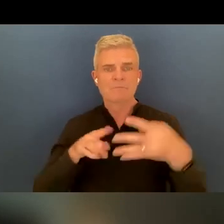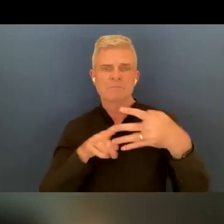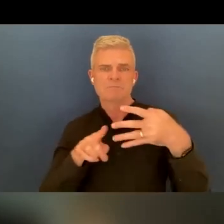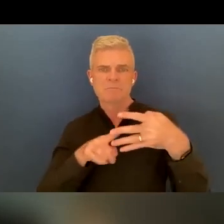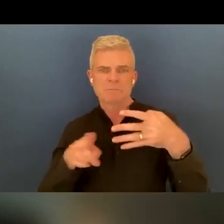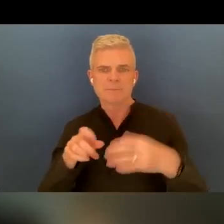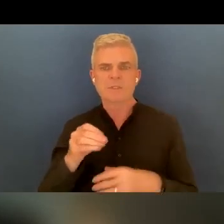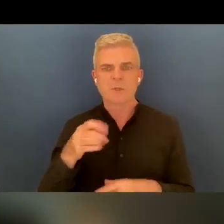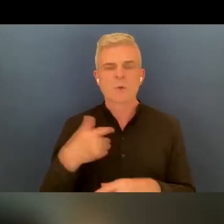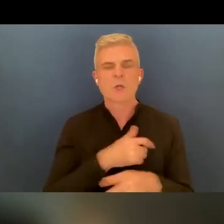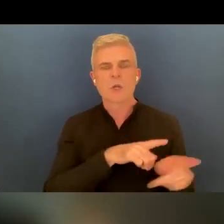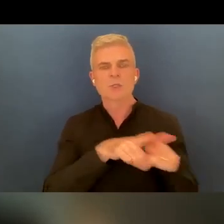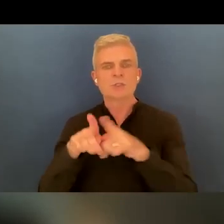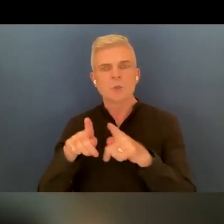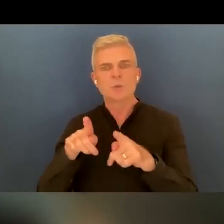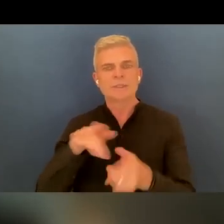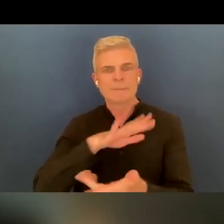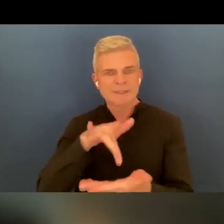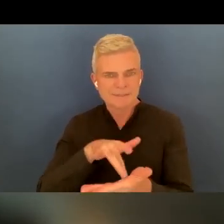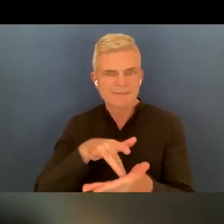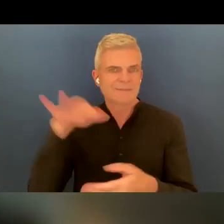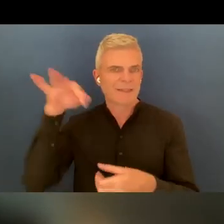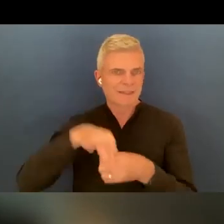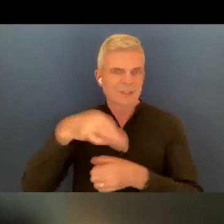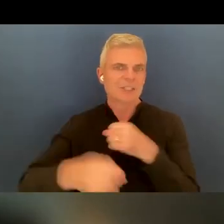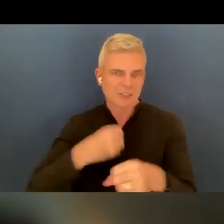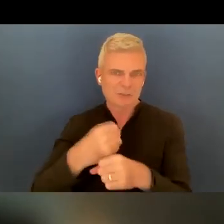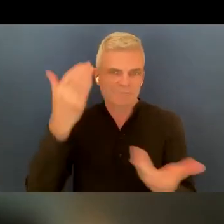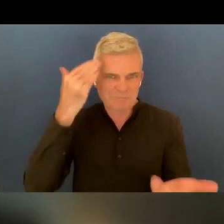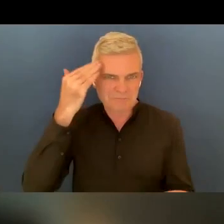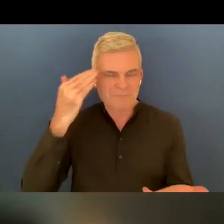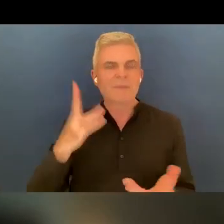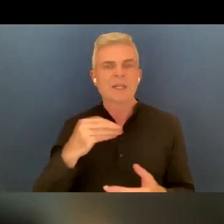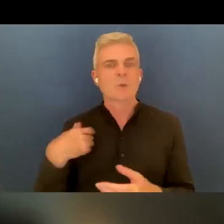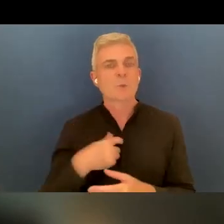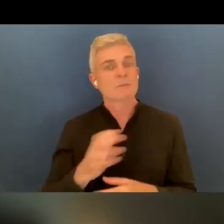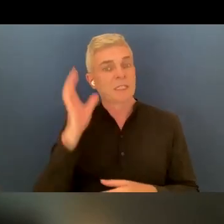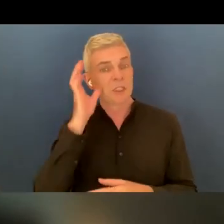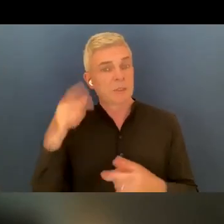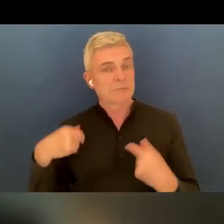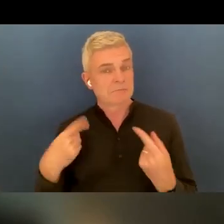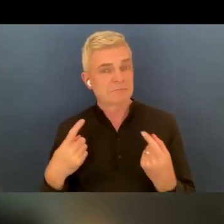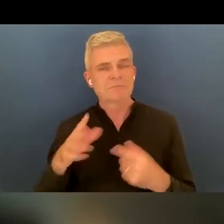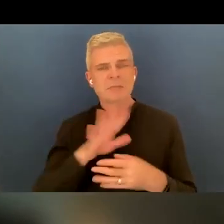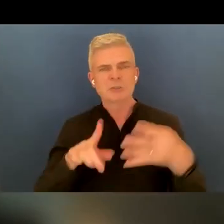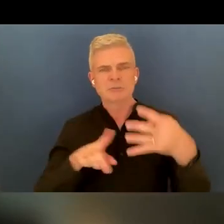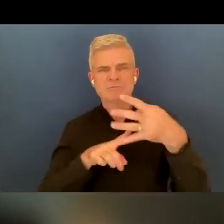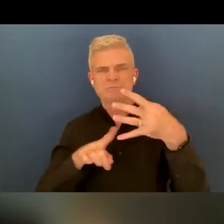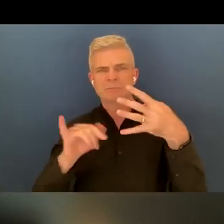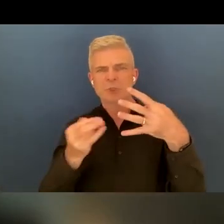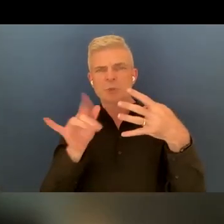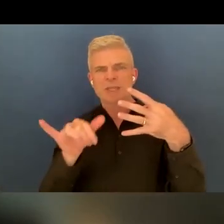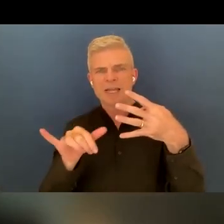we're also in the midst of an election year, as we all know. And we have been hearing that it will be sometime late July that the Senate will